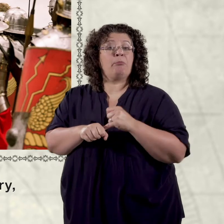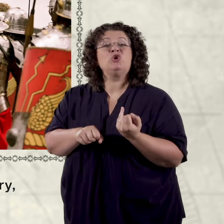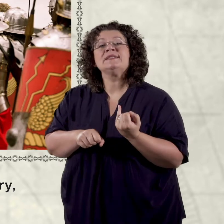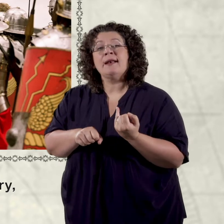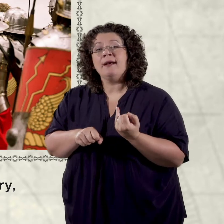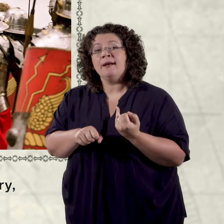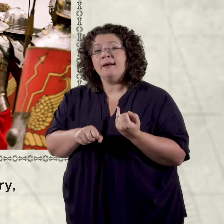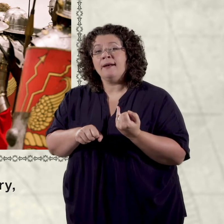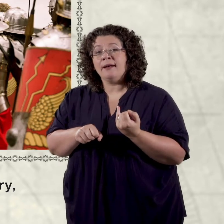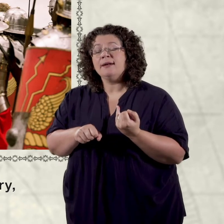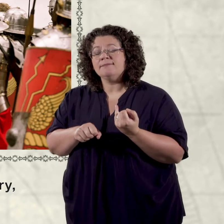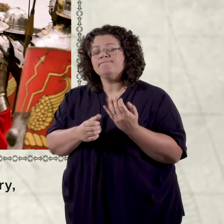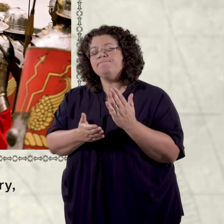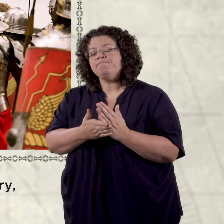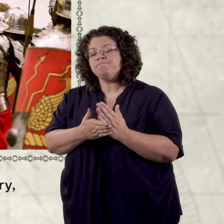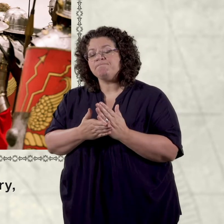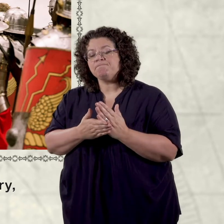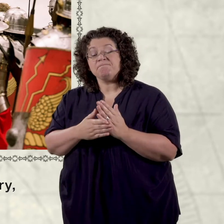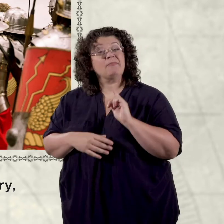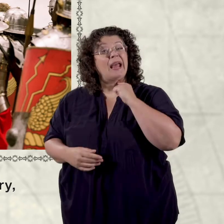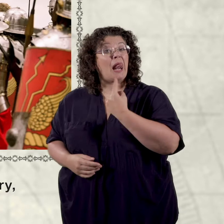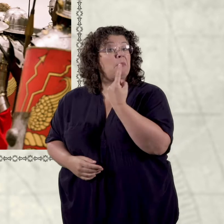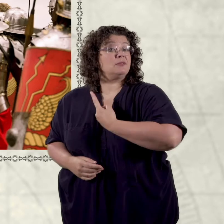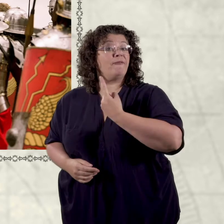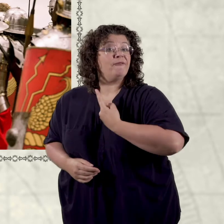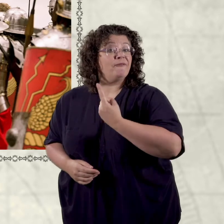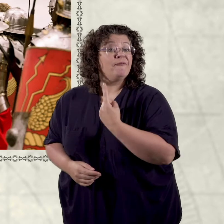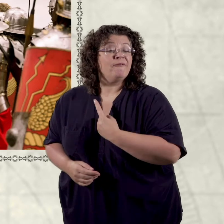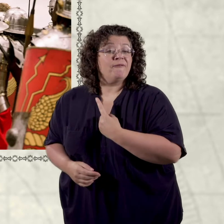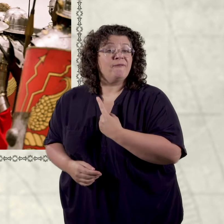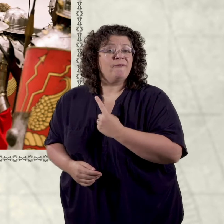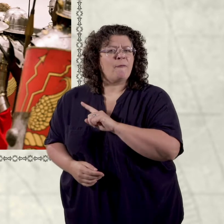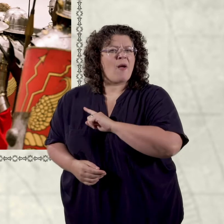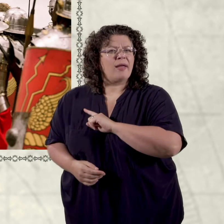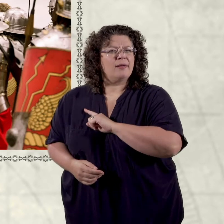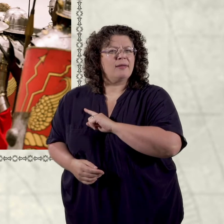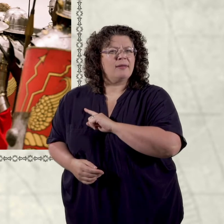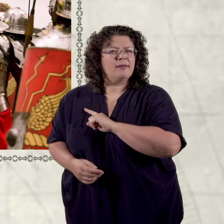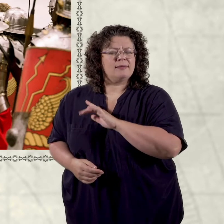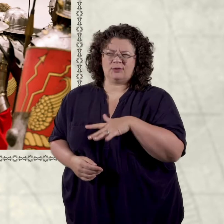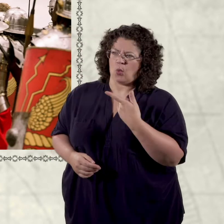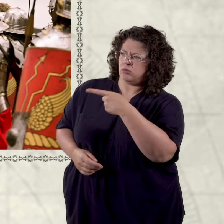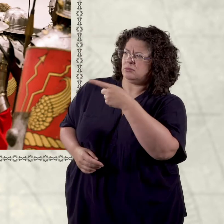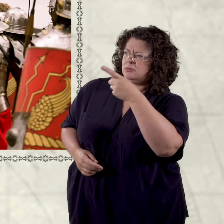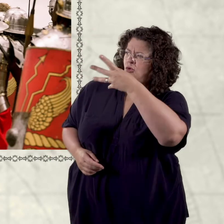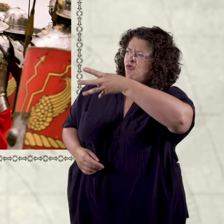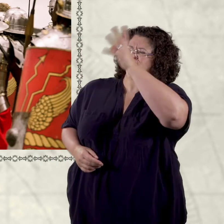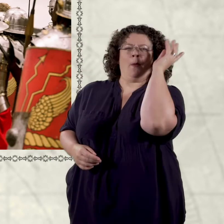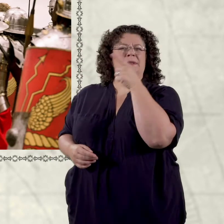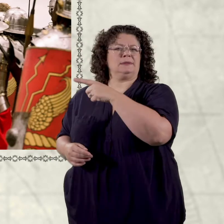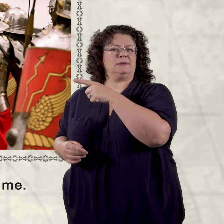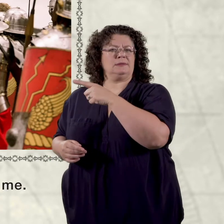victory. To take poison. And kill myself.